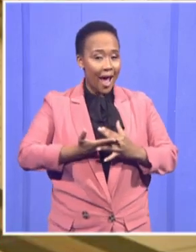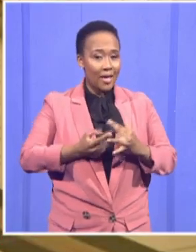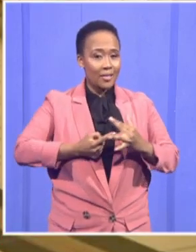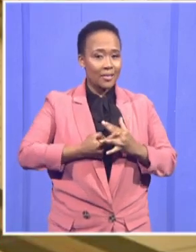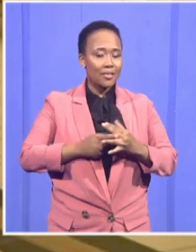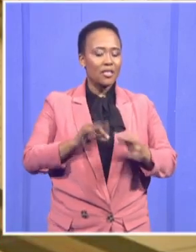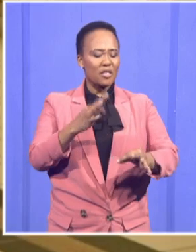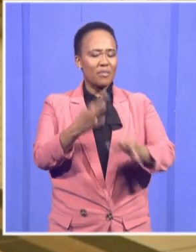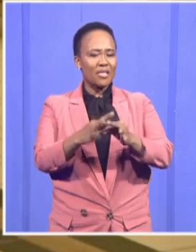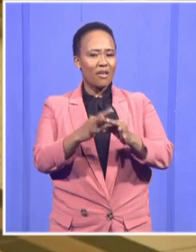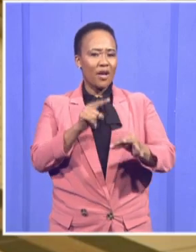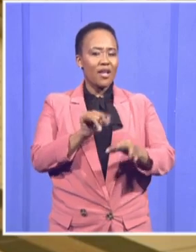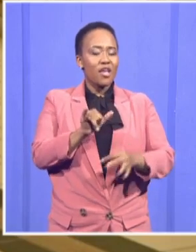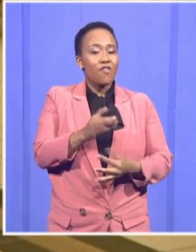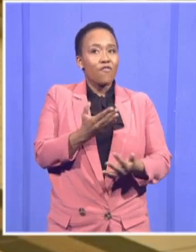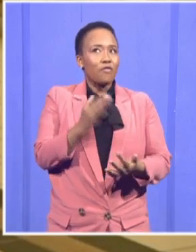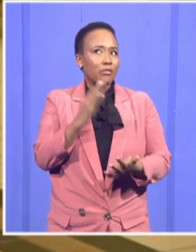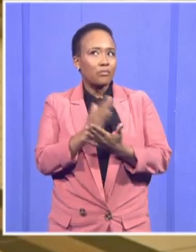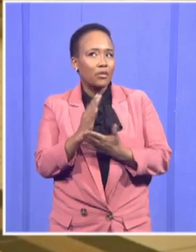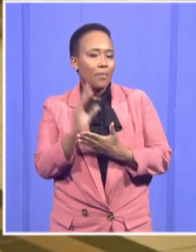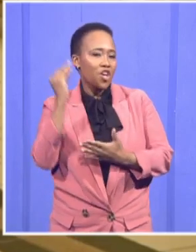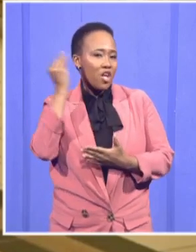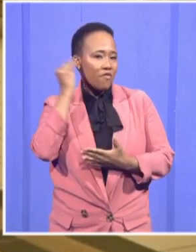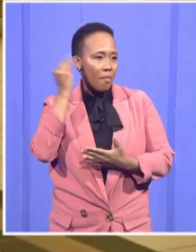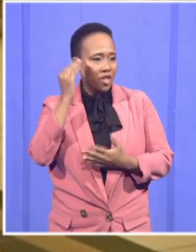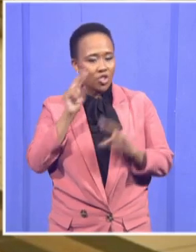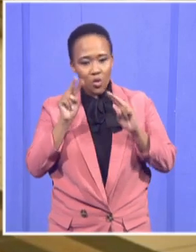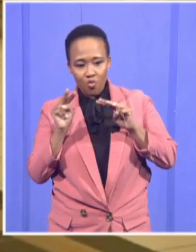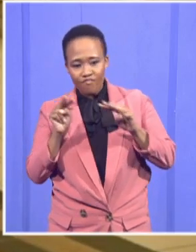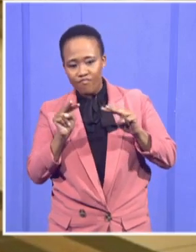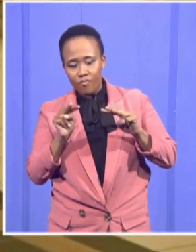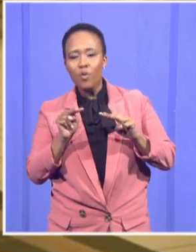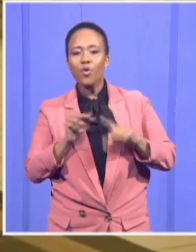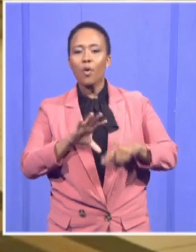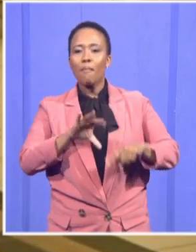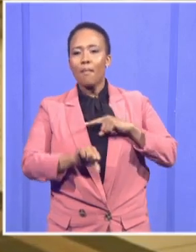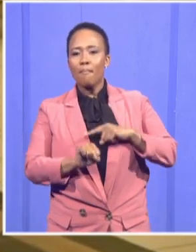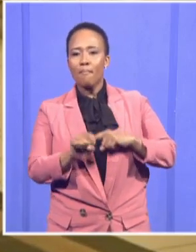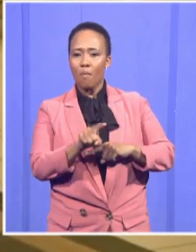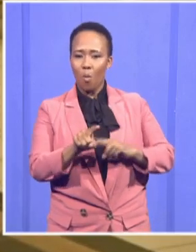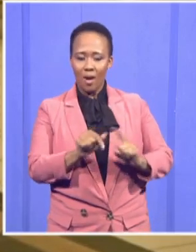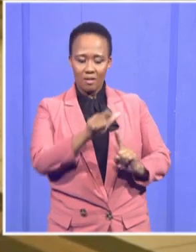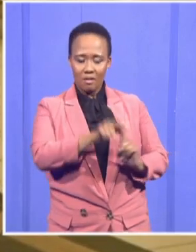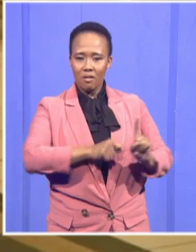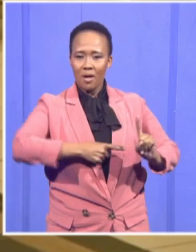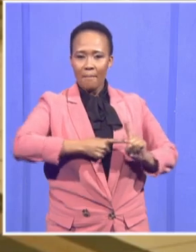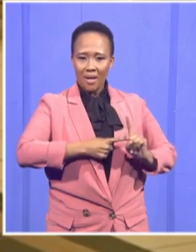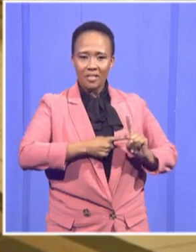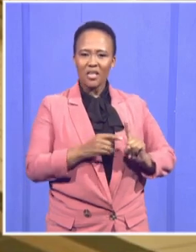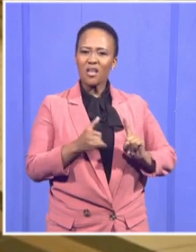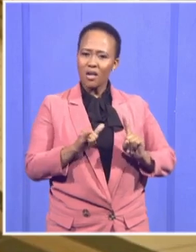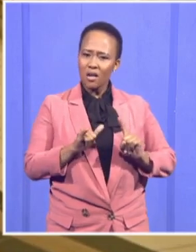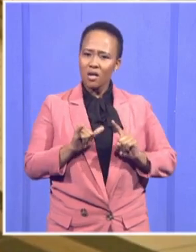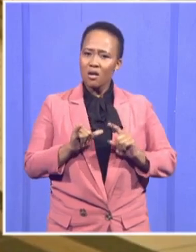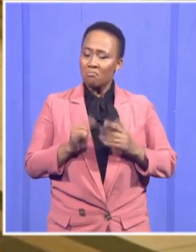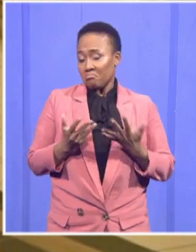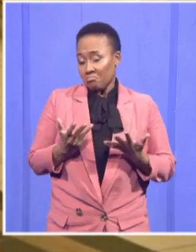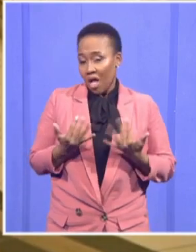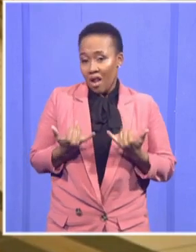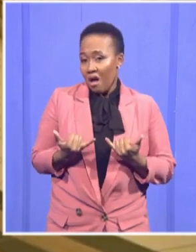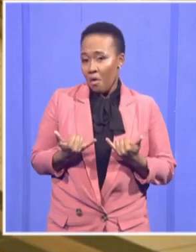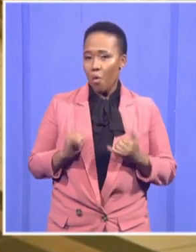at the fact that some of the information indicate that he's been apparently kidnapping